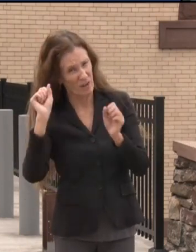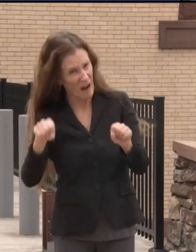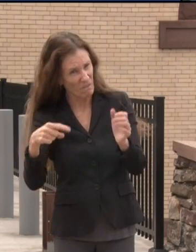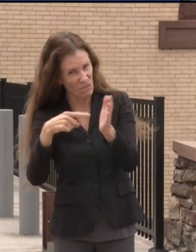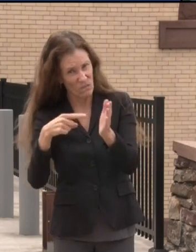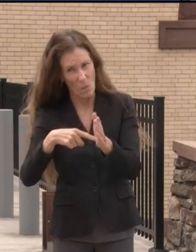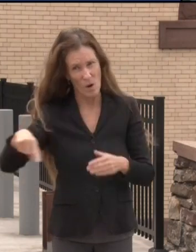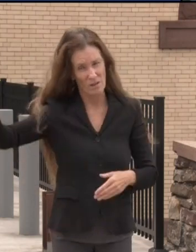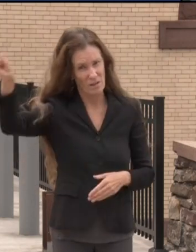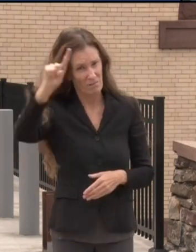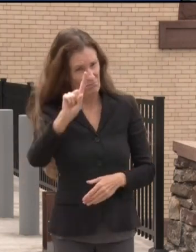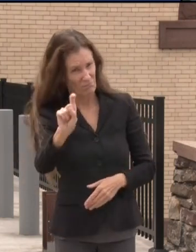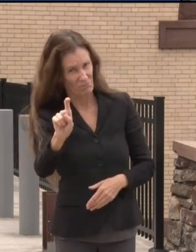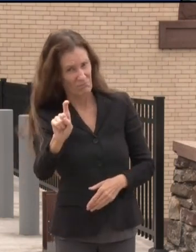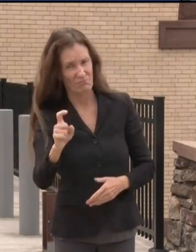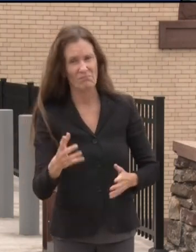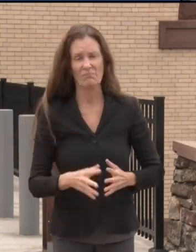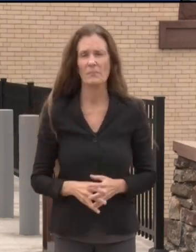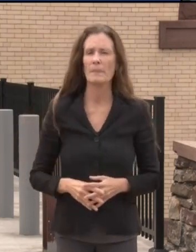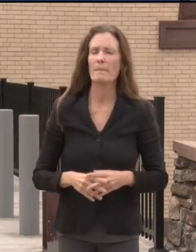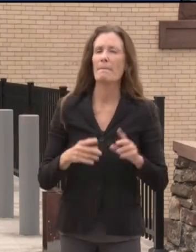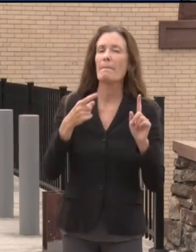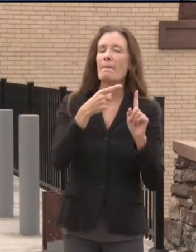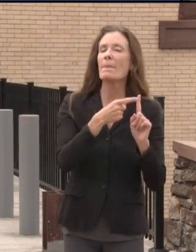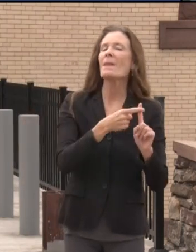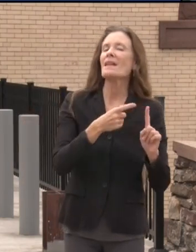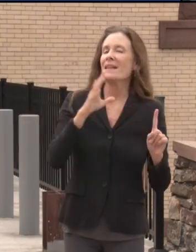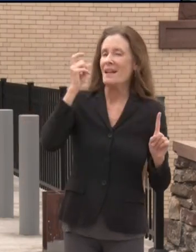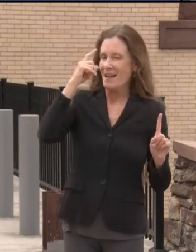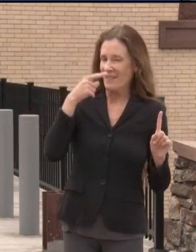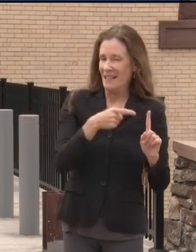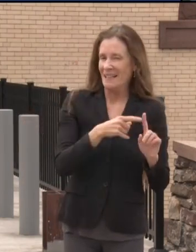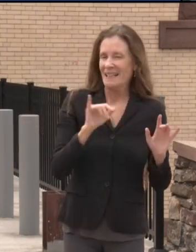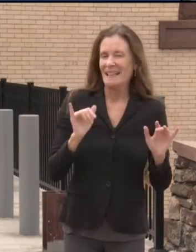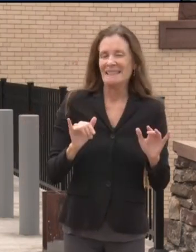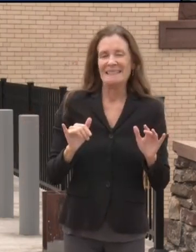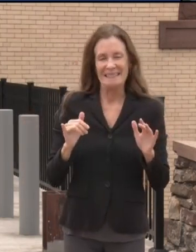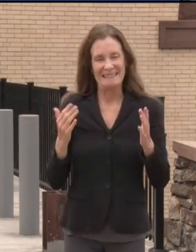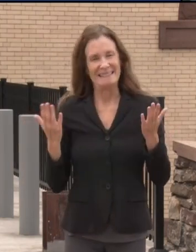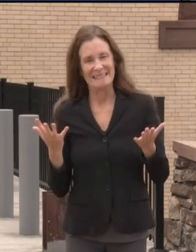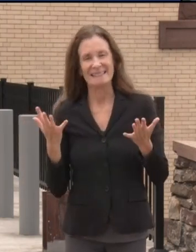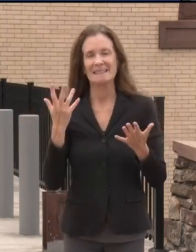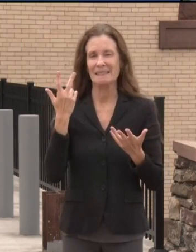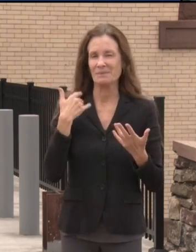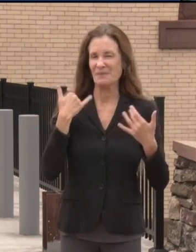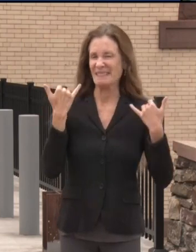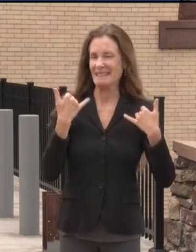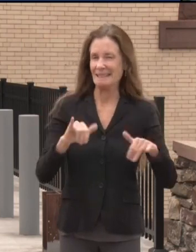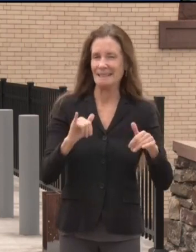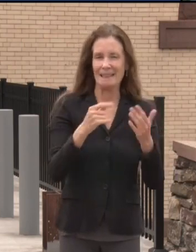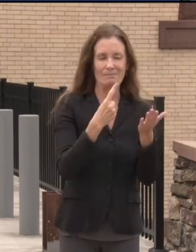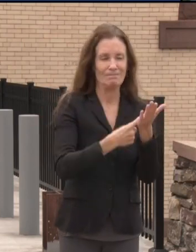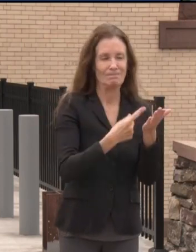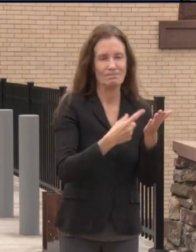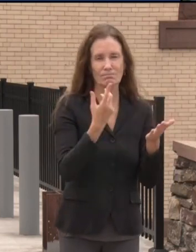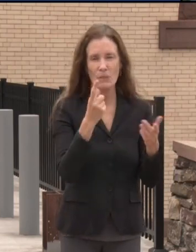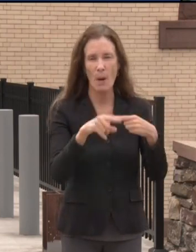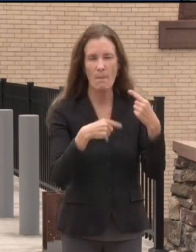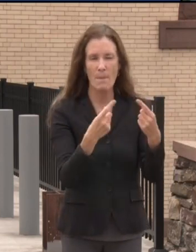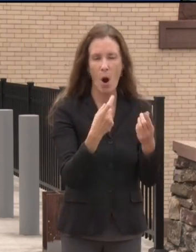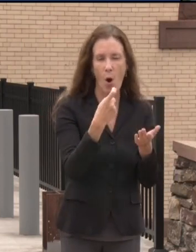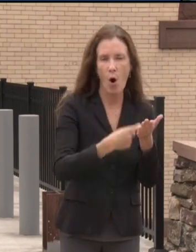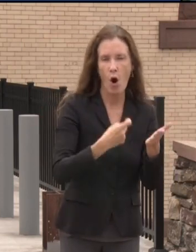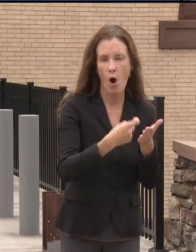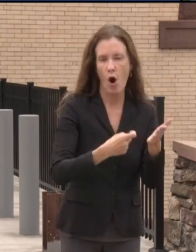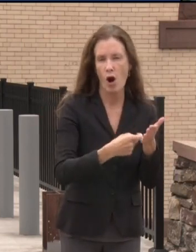someone really wants to take, and I'm not even going to talk about what the hidden costs might be of sick workers coming to work. How many